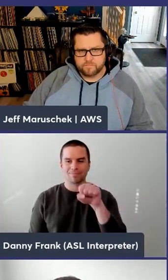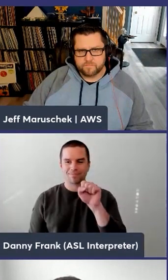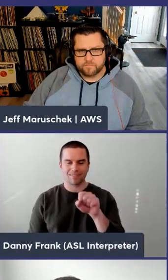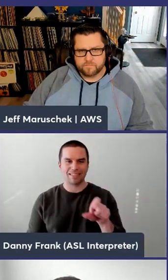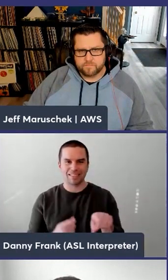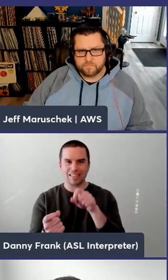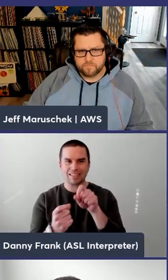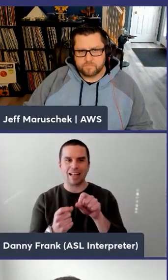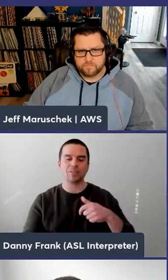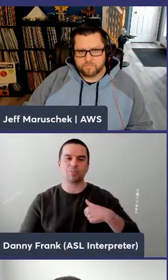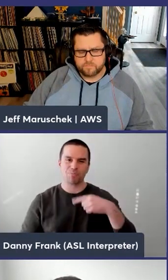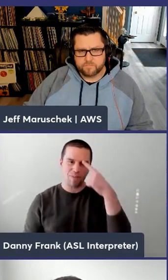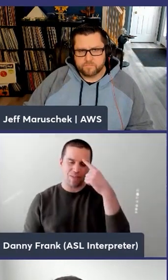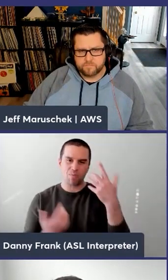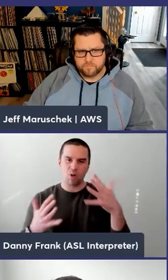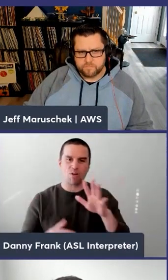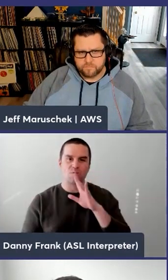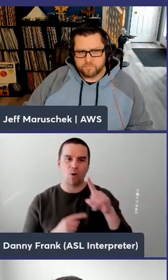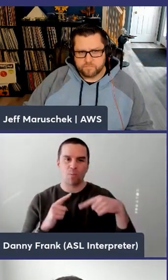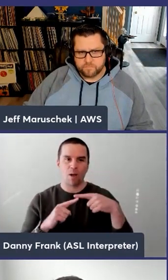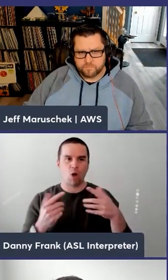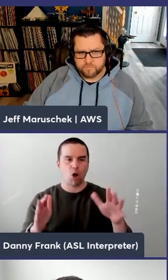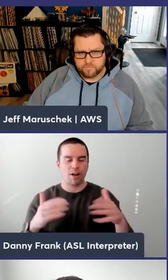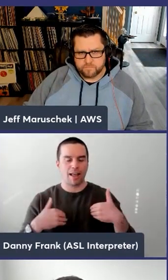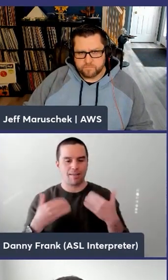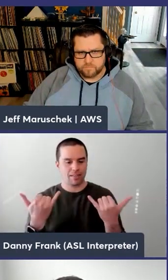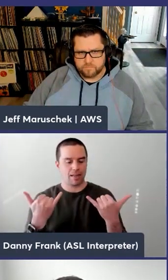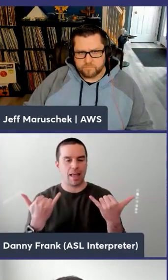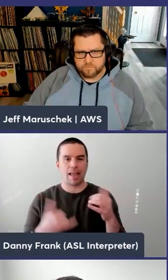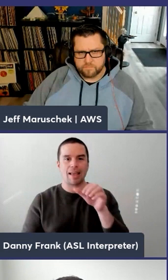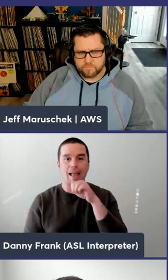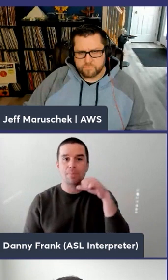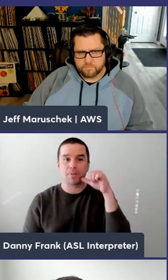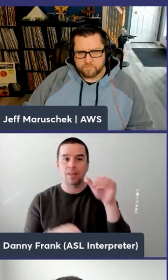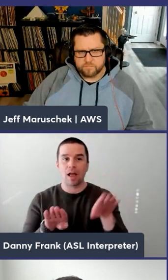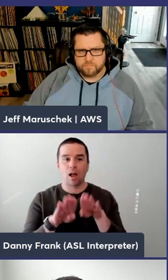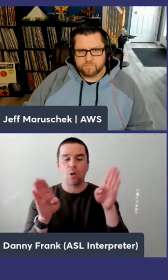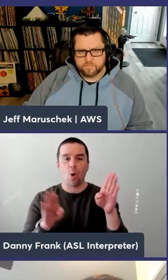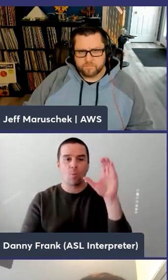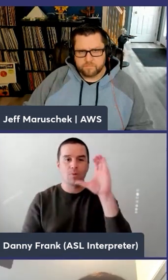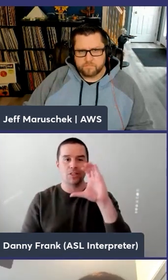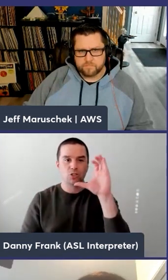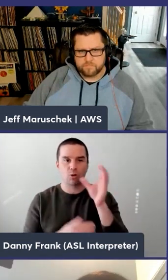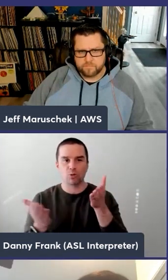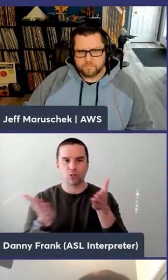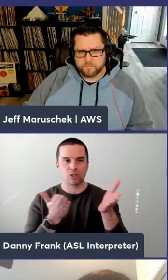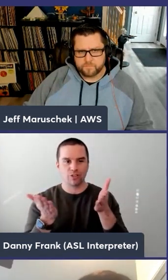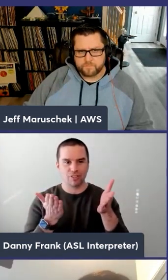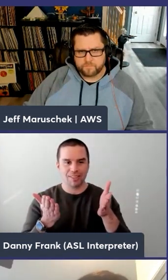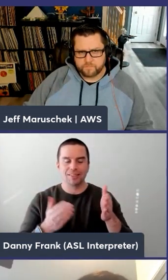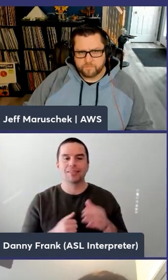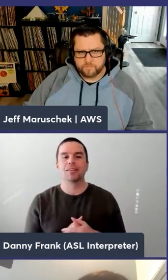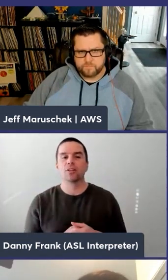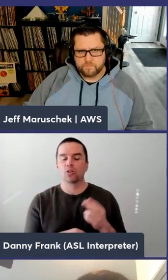about, we already have today Amazon OpenSearch Service. It's widely used for, like you mentioned, it could be